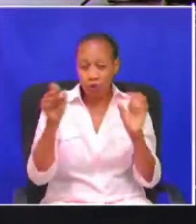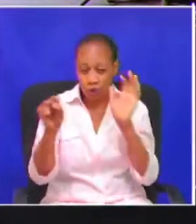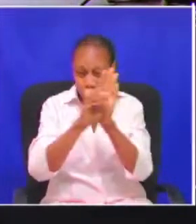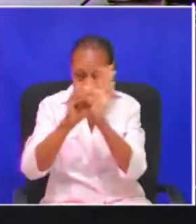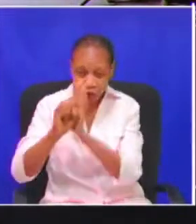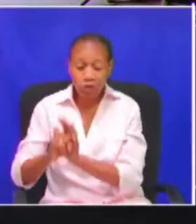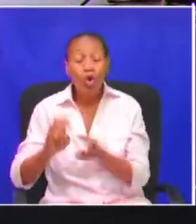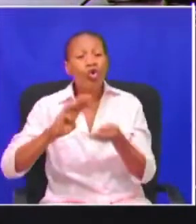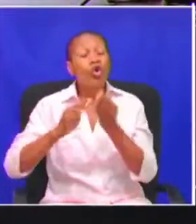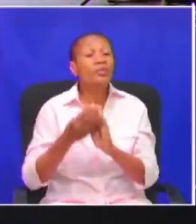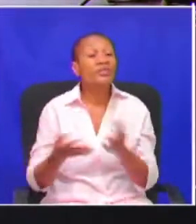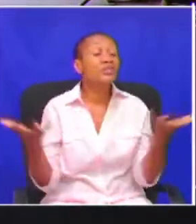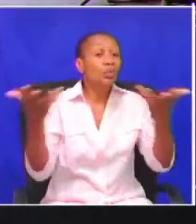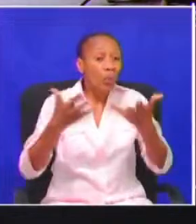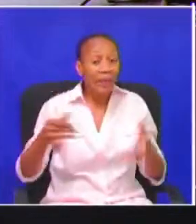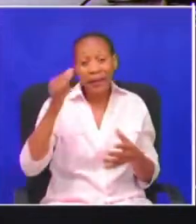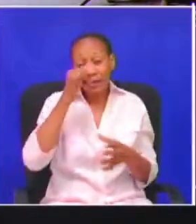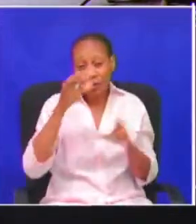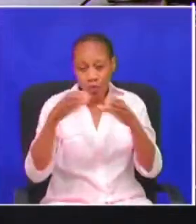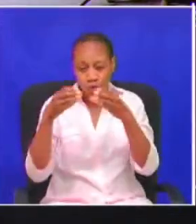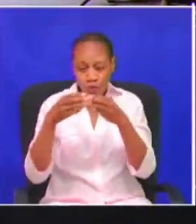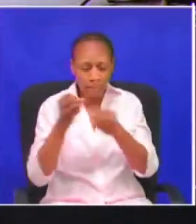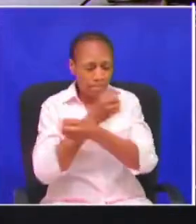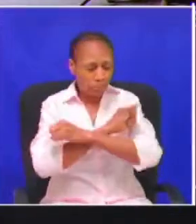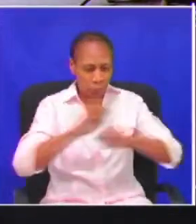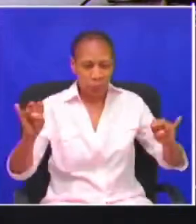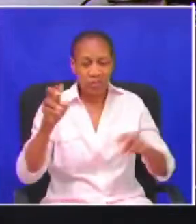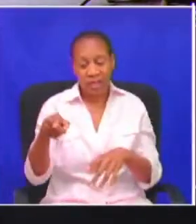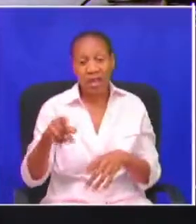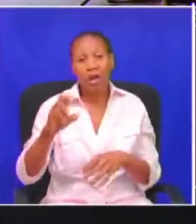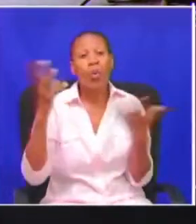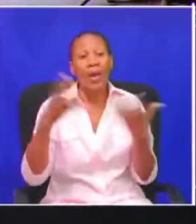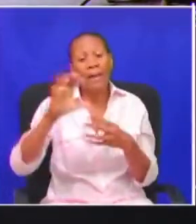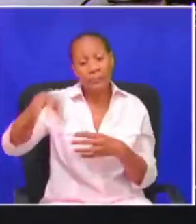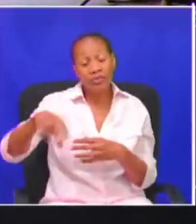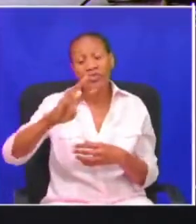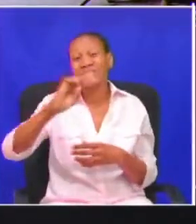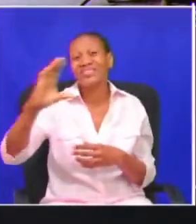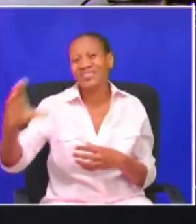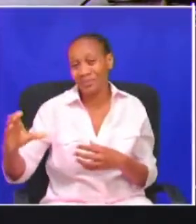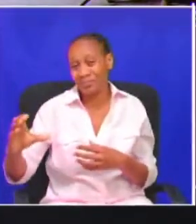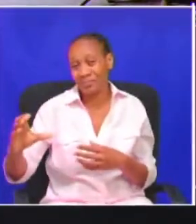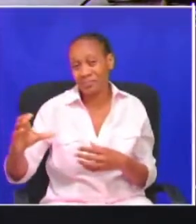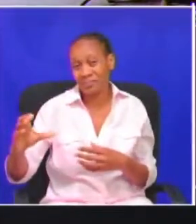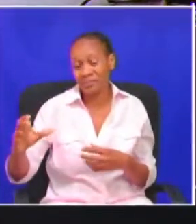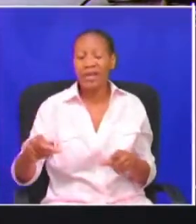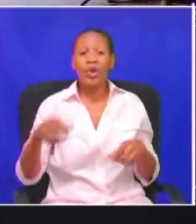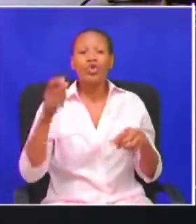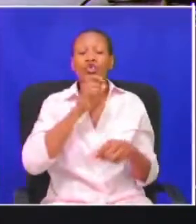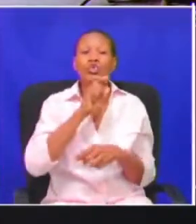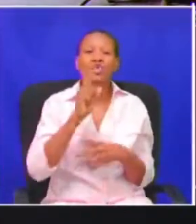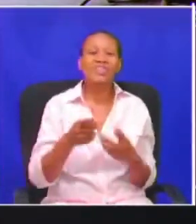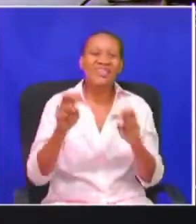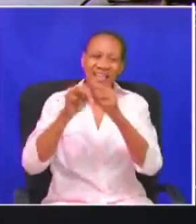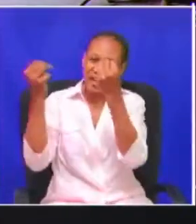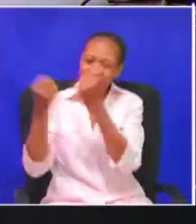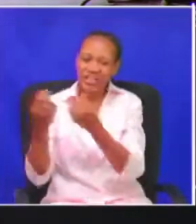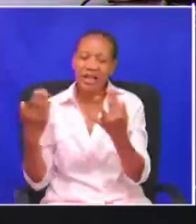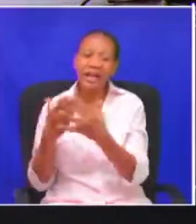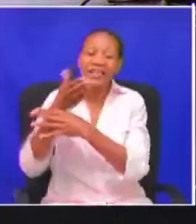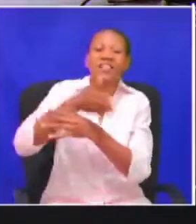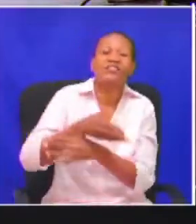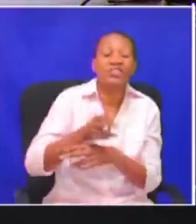areas in the Western Cape through the deployment of specialized national resources such as National Intervention